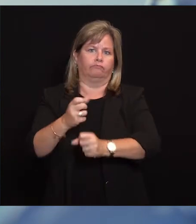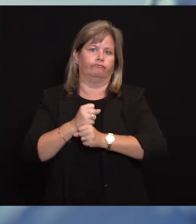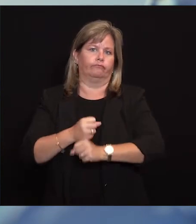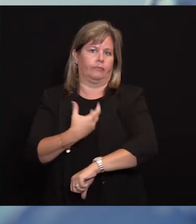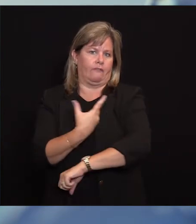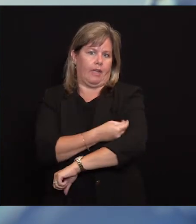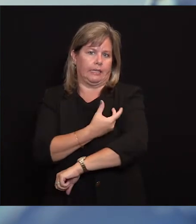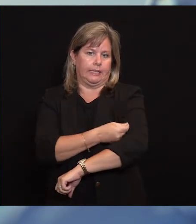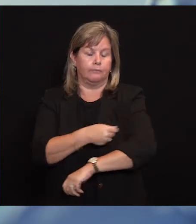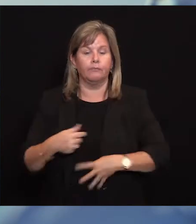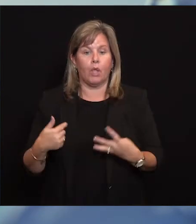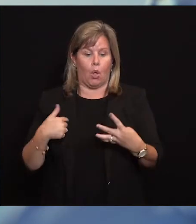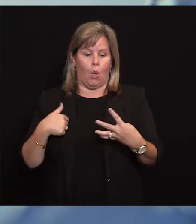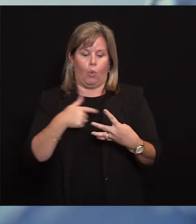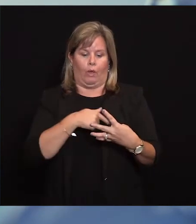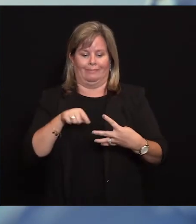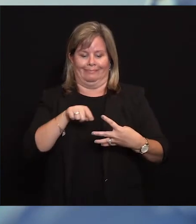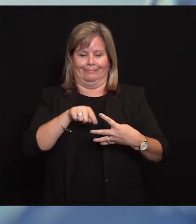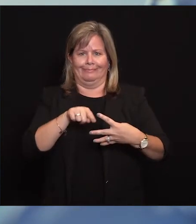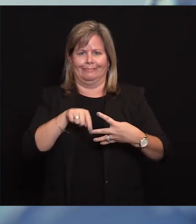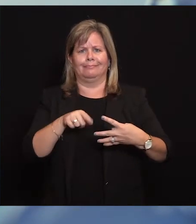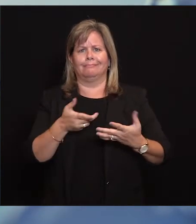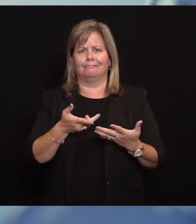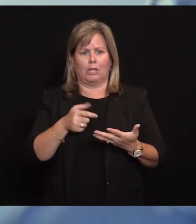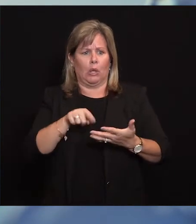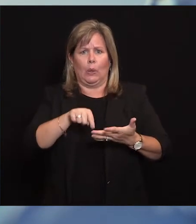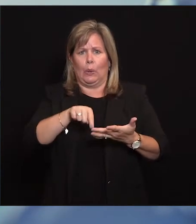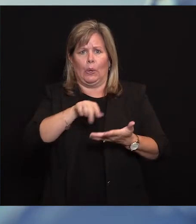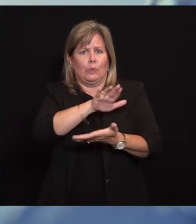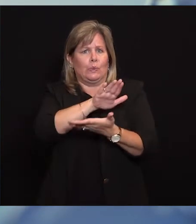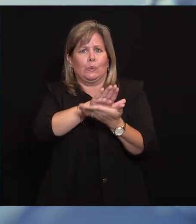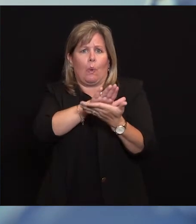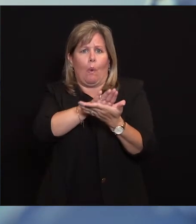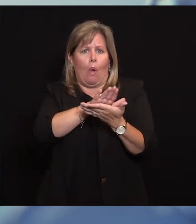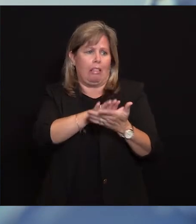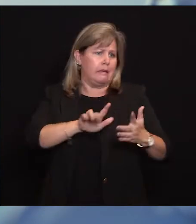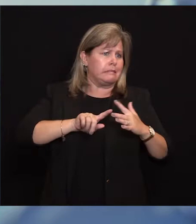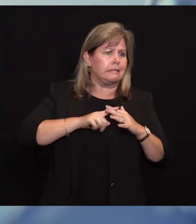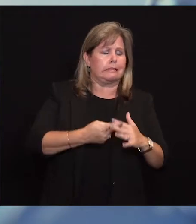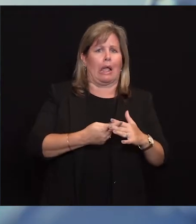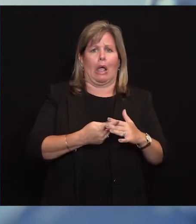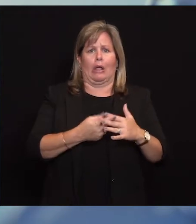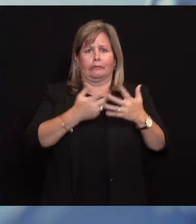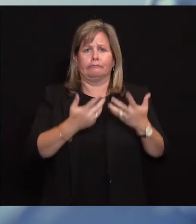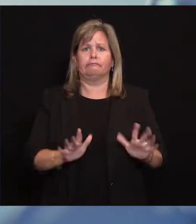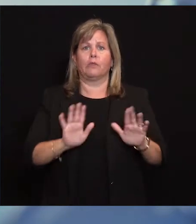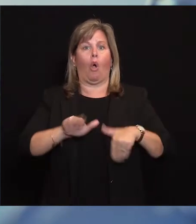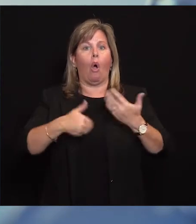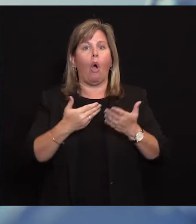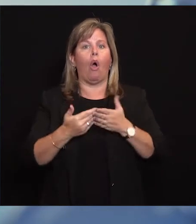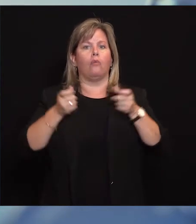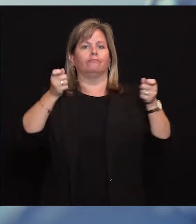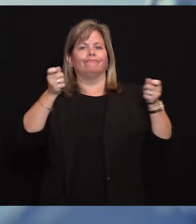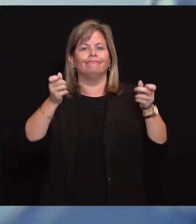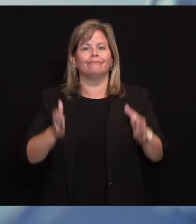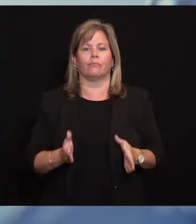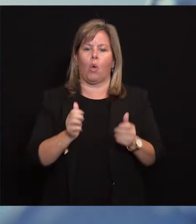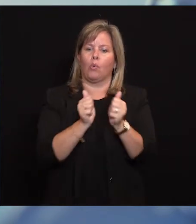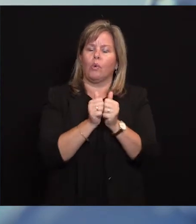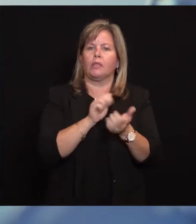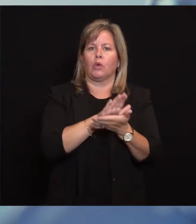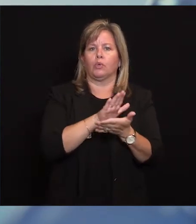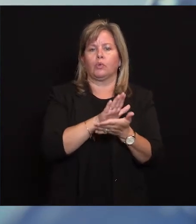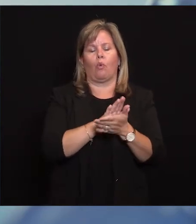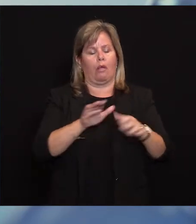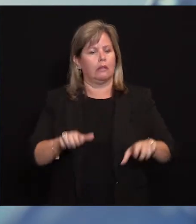School has started, and our school administrators at all levels have done a tremendous job in working with us to make